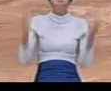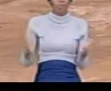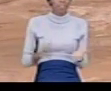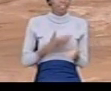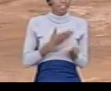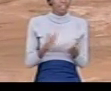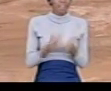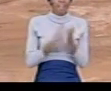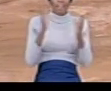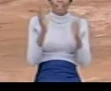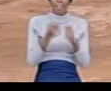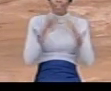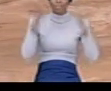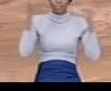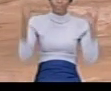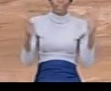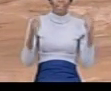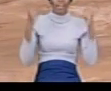hallelujah, sing